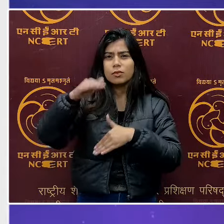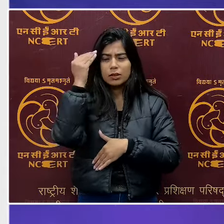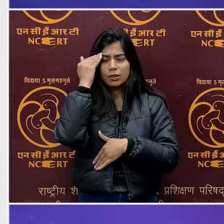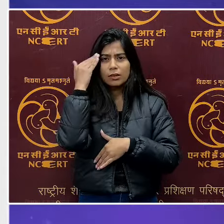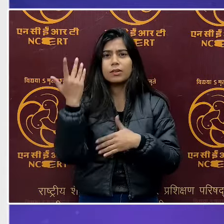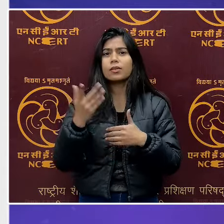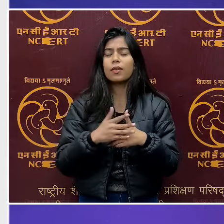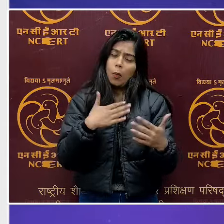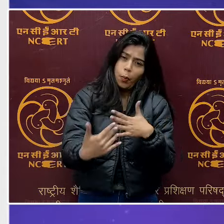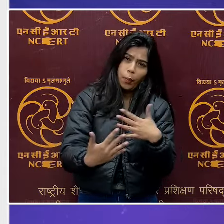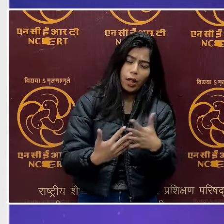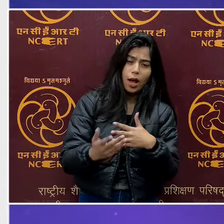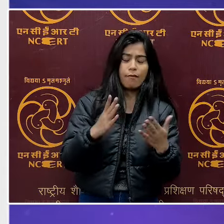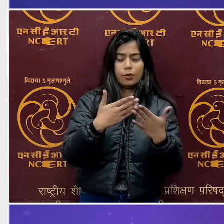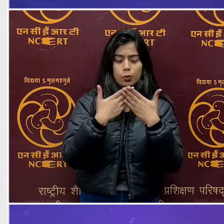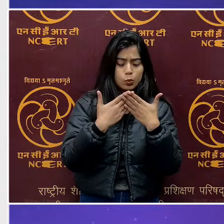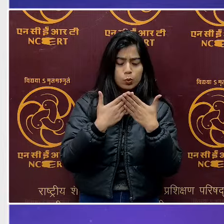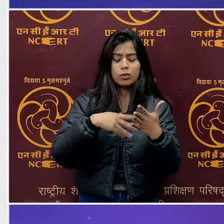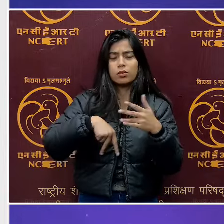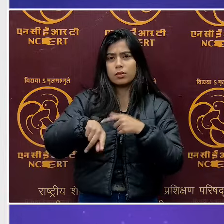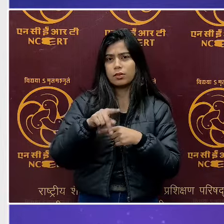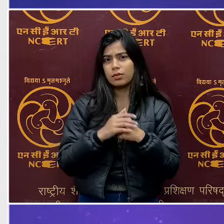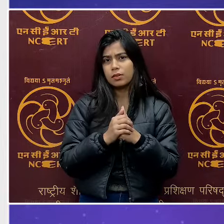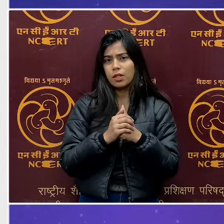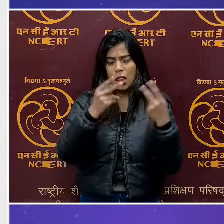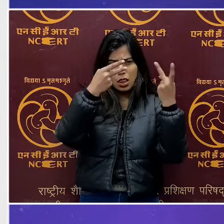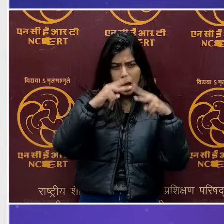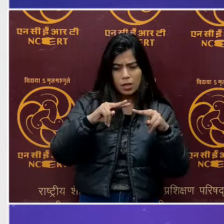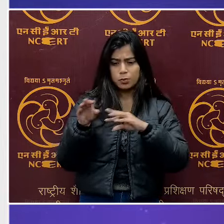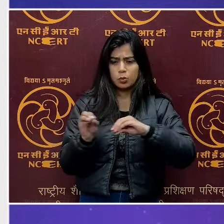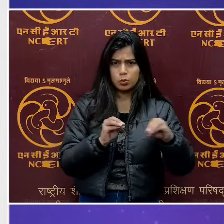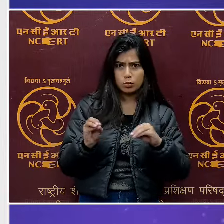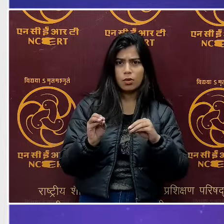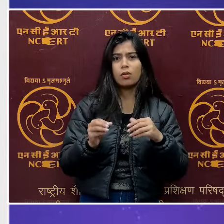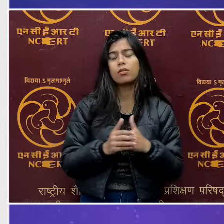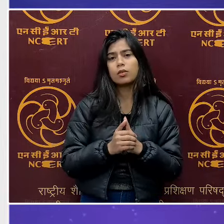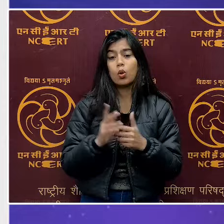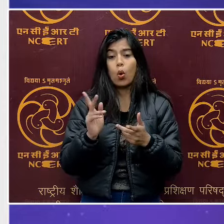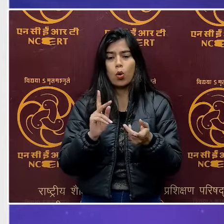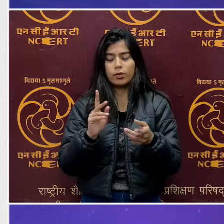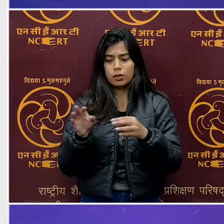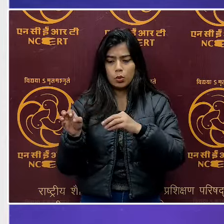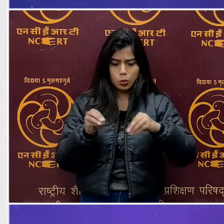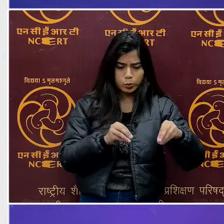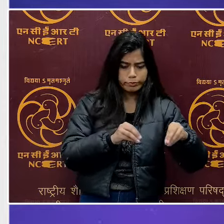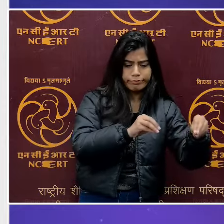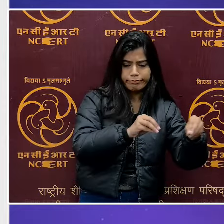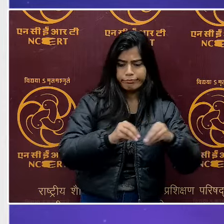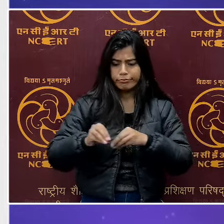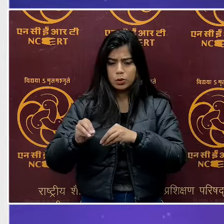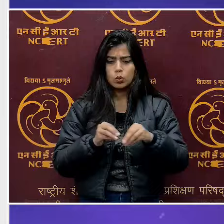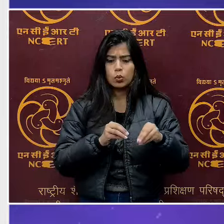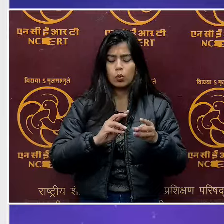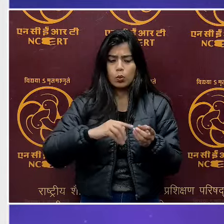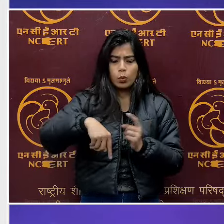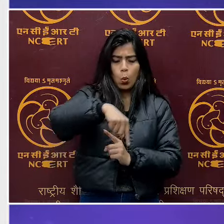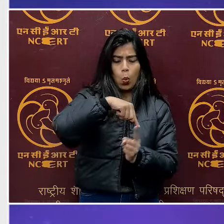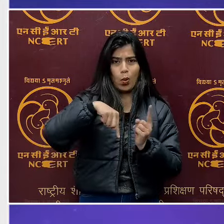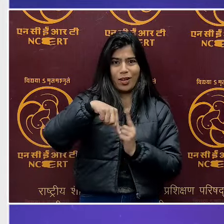far whatever you have been studying was either about translatory motion or about rotatory motion. Translatory motion is the